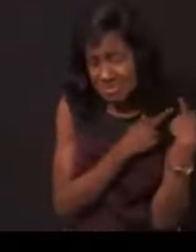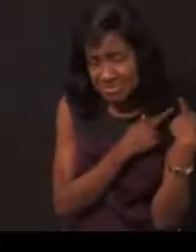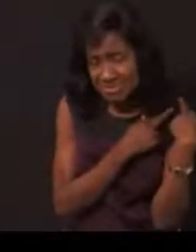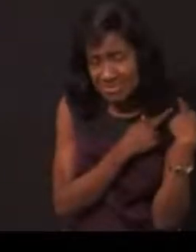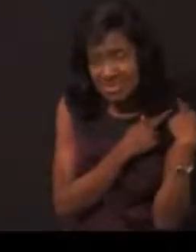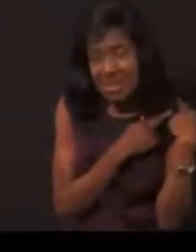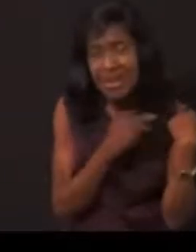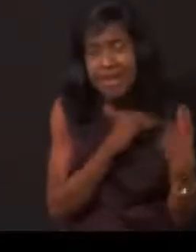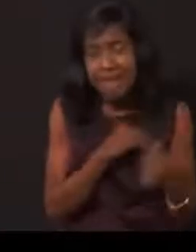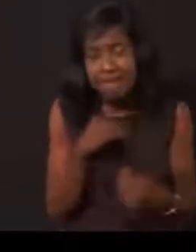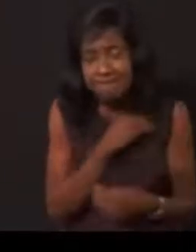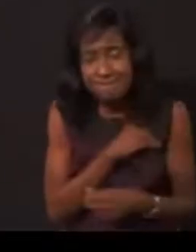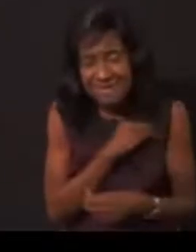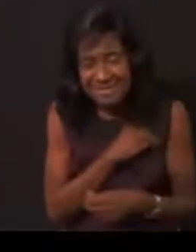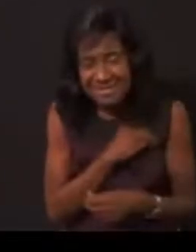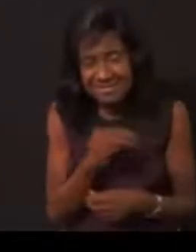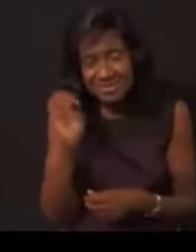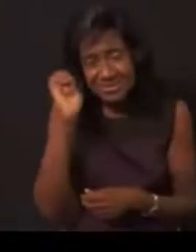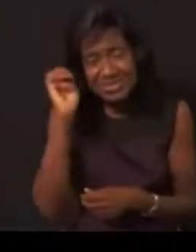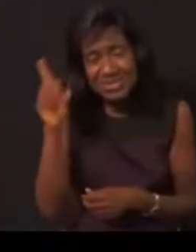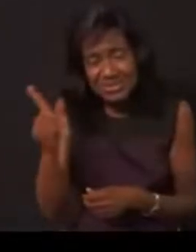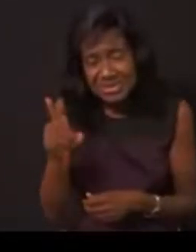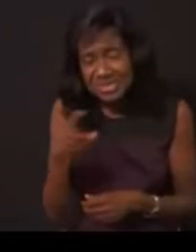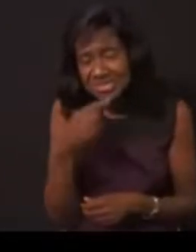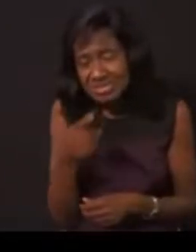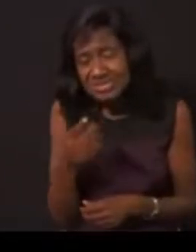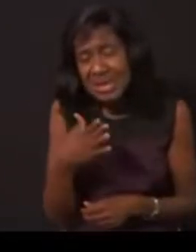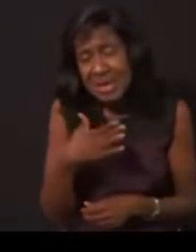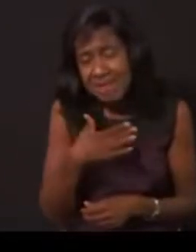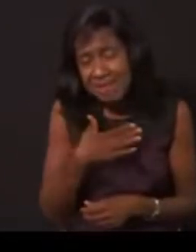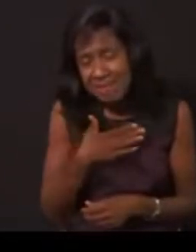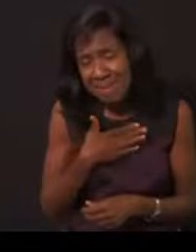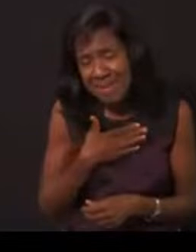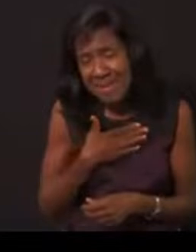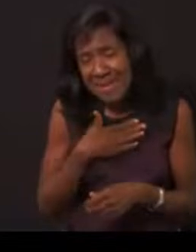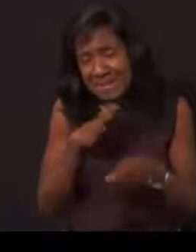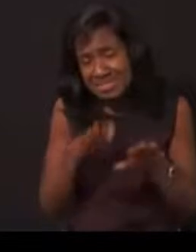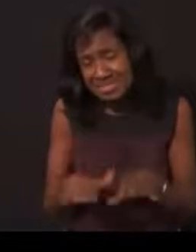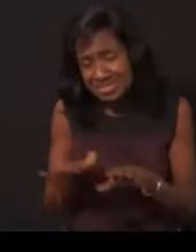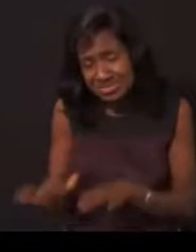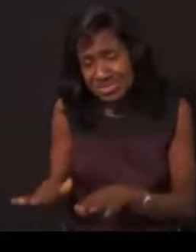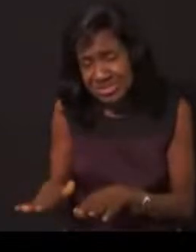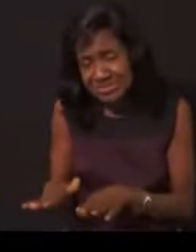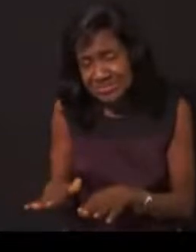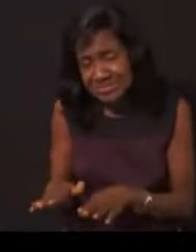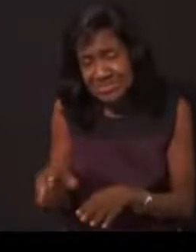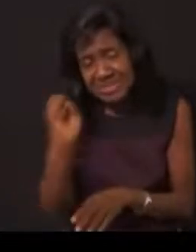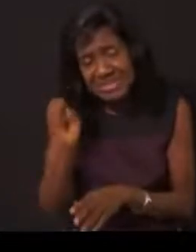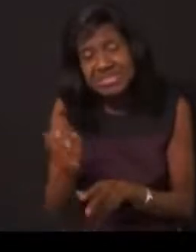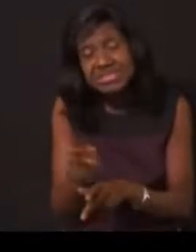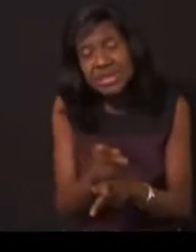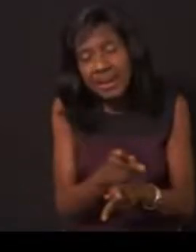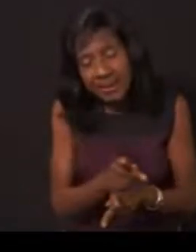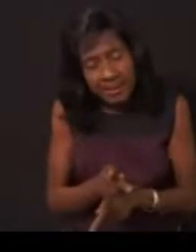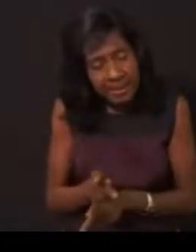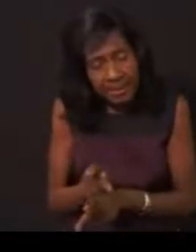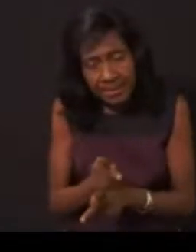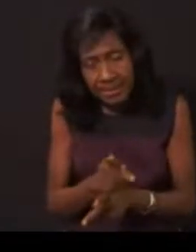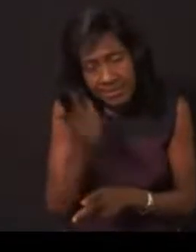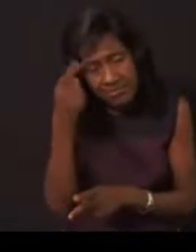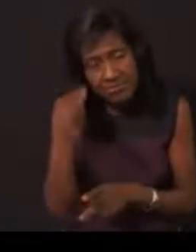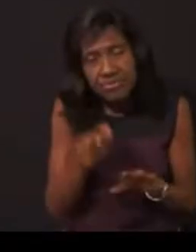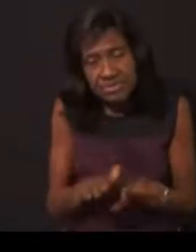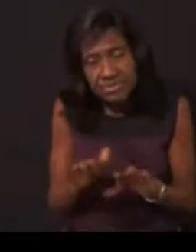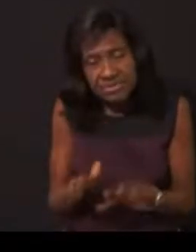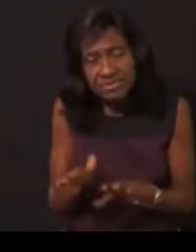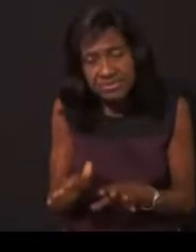very frequently refers to my children instead of saying my students. Yes. That's the level of care that we bring to these jobs,